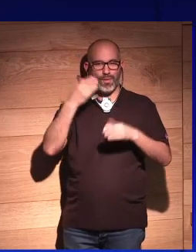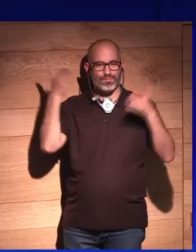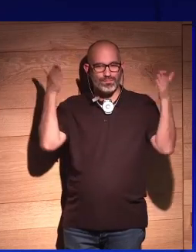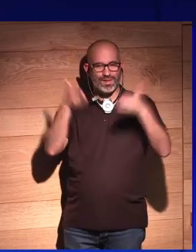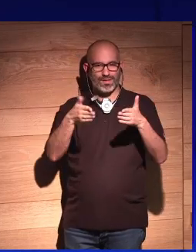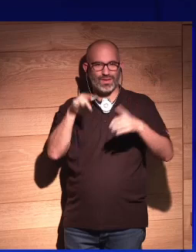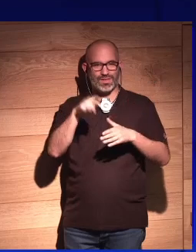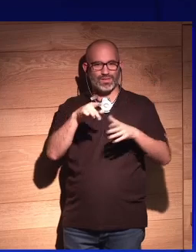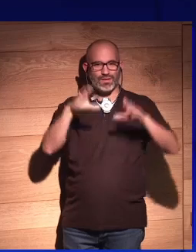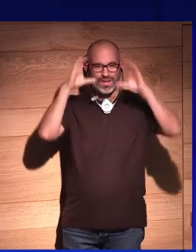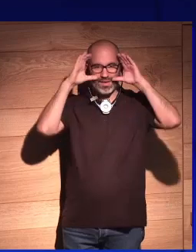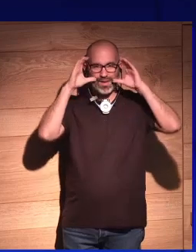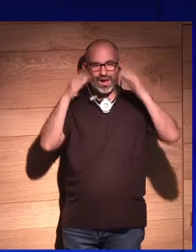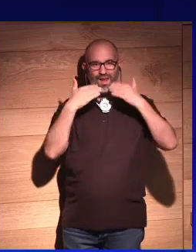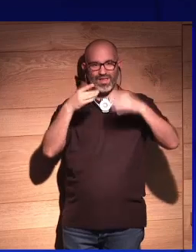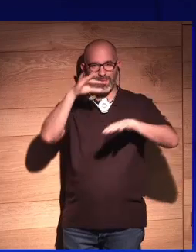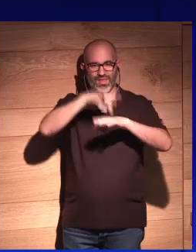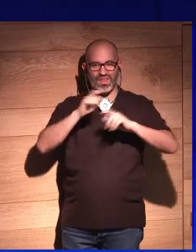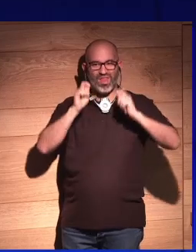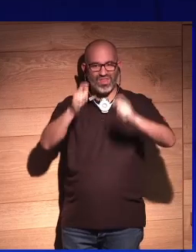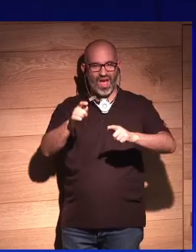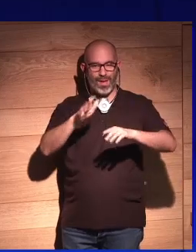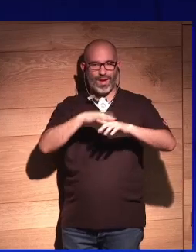of information that it's able to